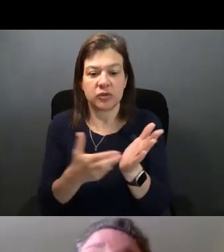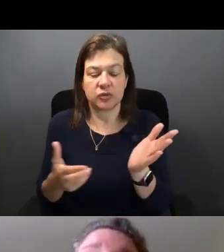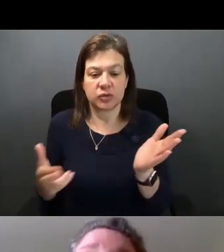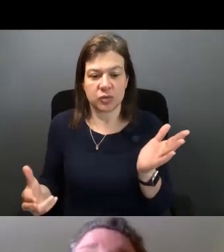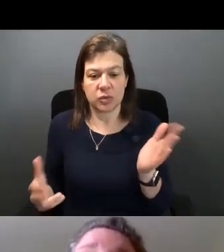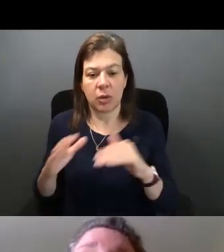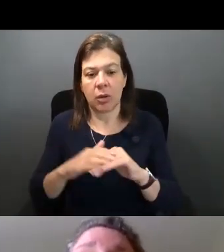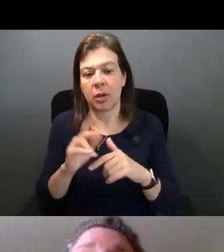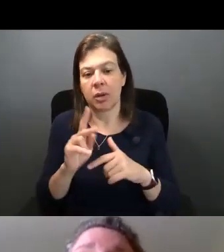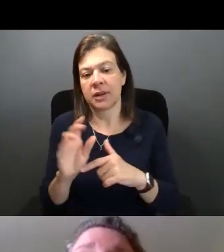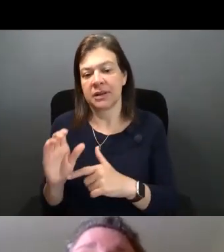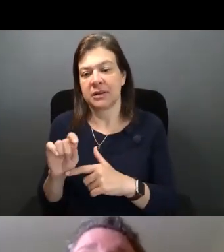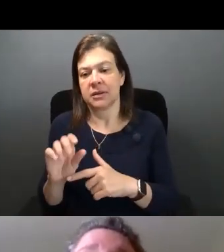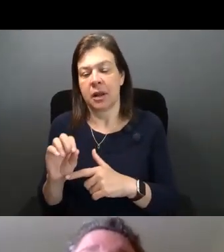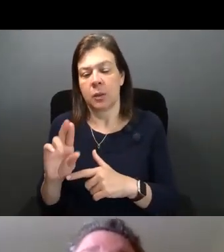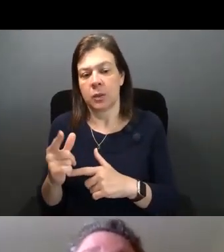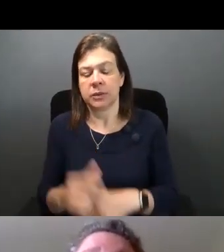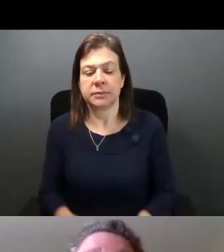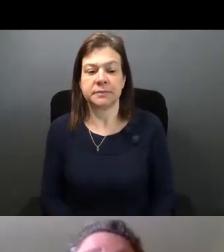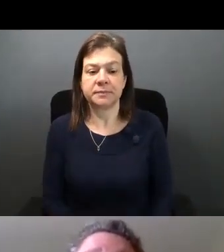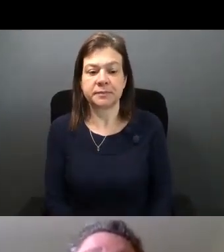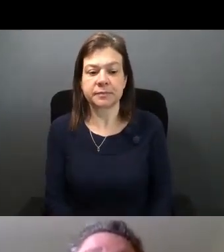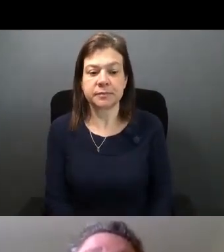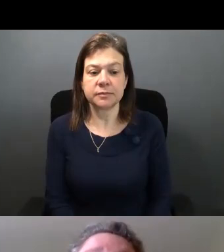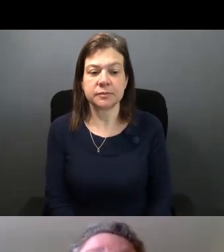on kennedycenter.org.